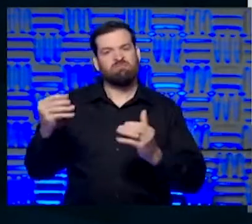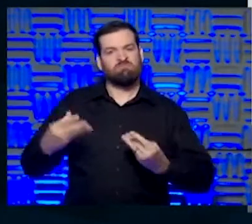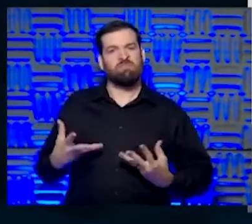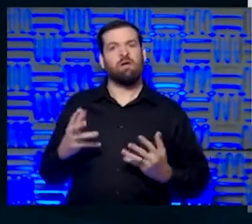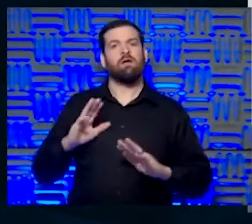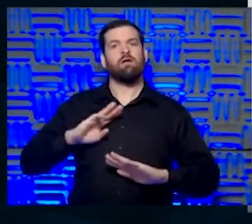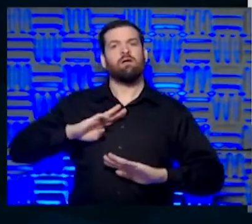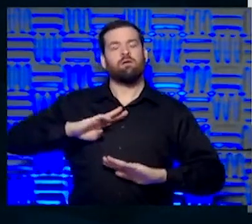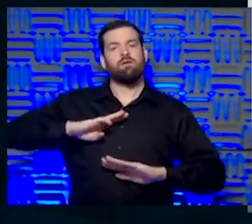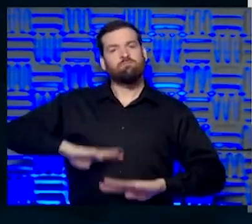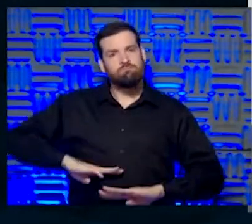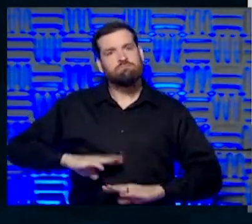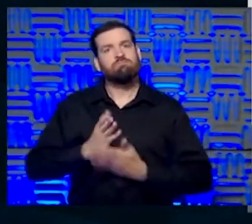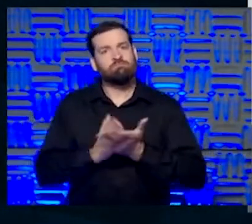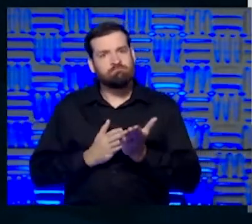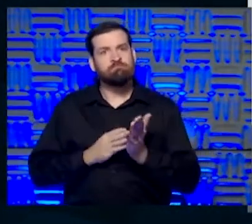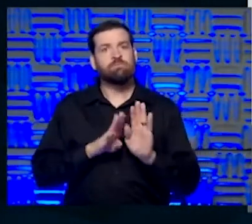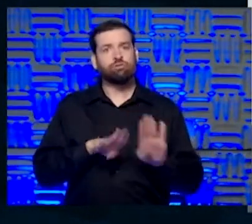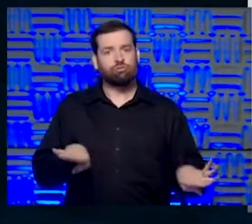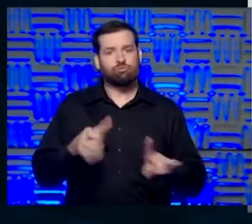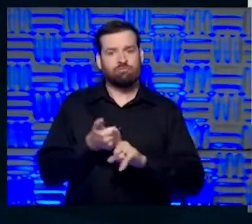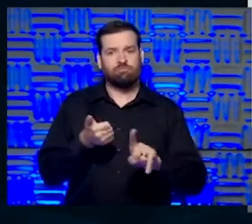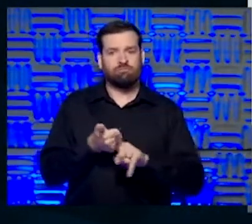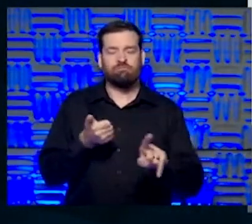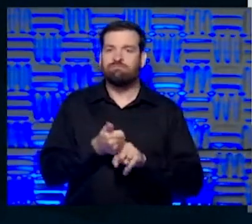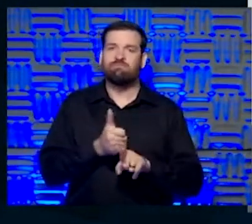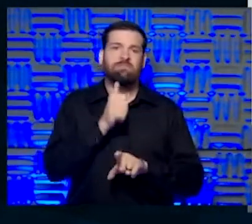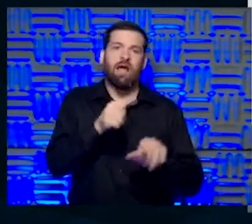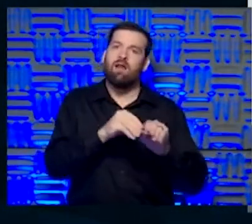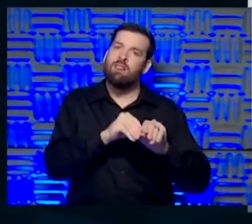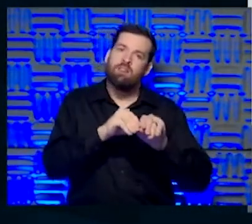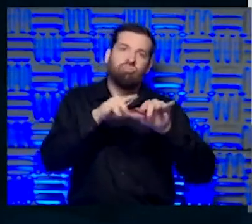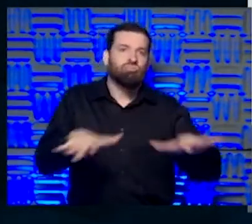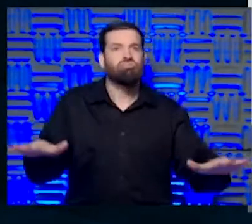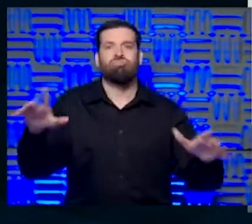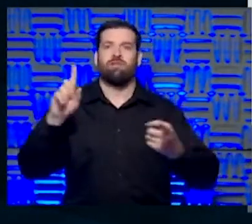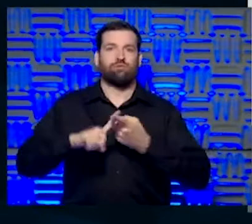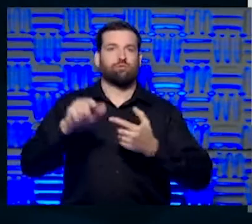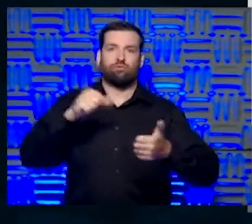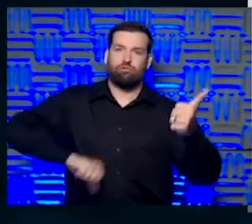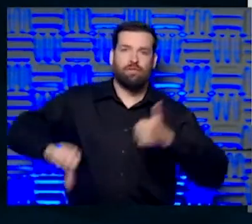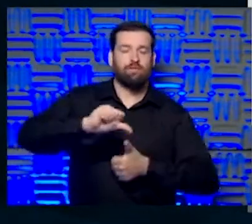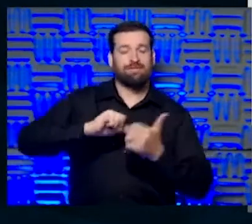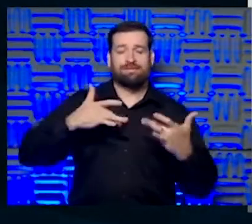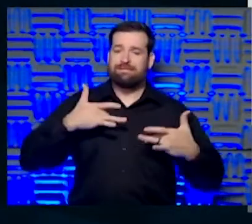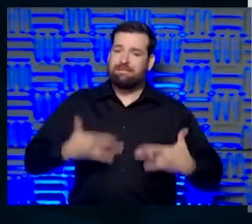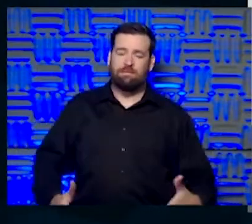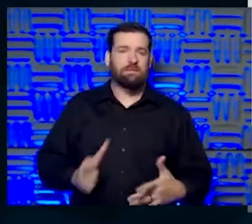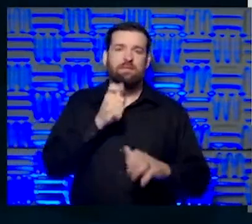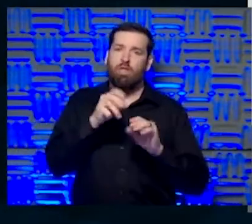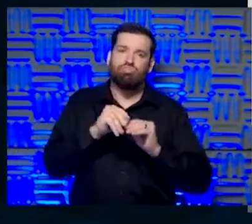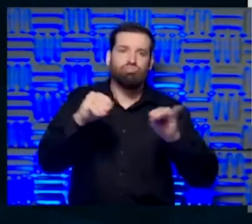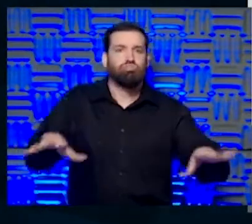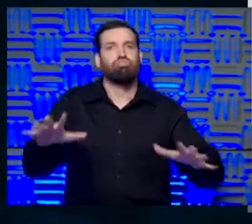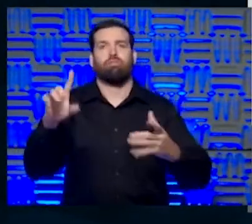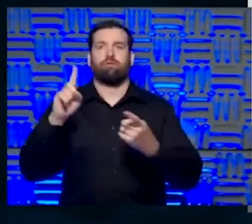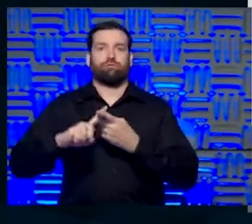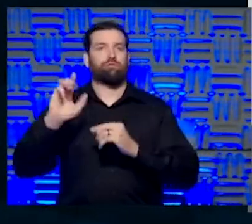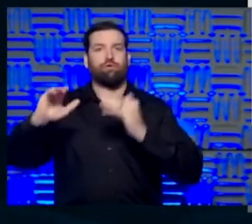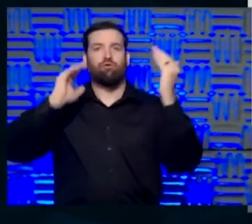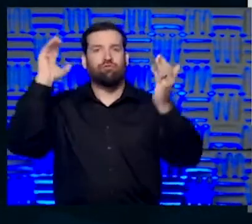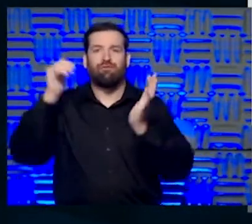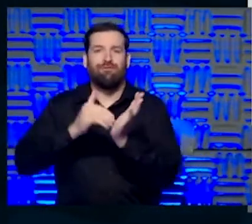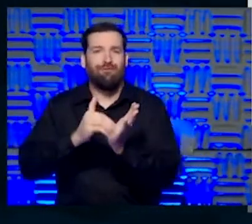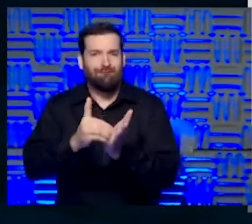relief that children are not spreading this infection to each other and generally not spreading it to adults very often, which